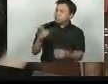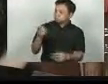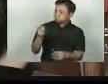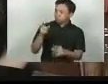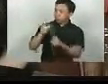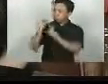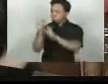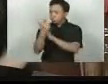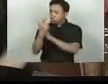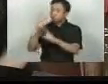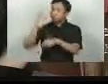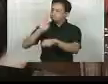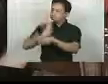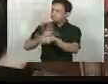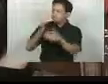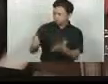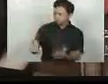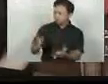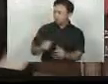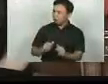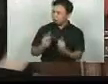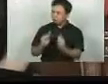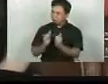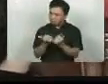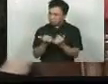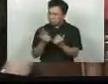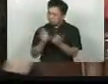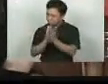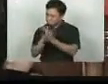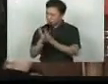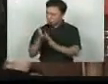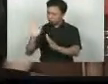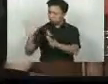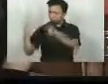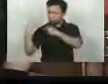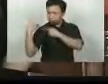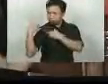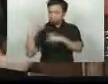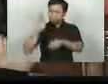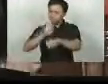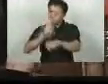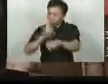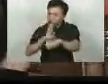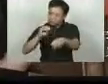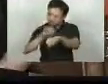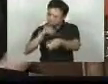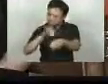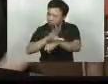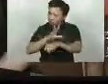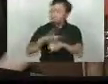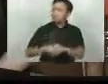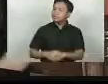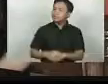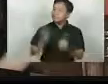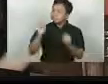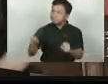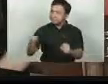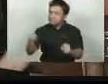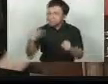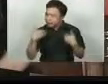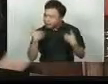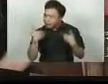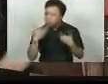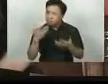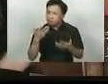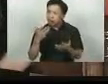social entrepreneur, get into business consulting and come across this wonderful software that you were